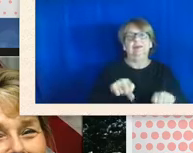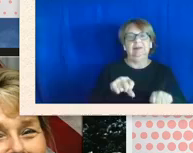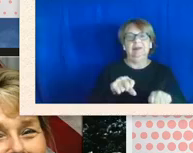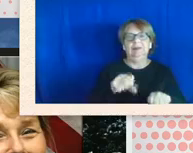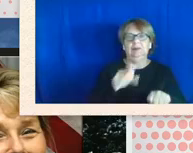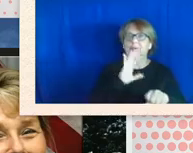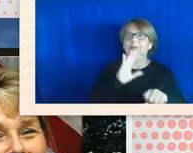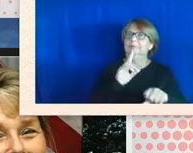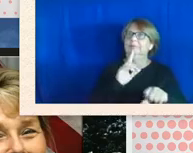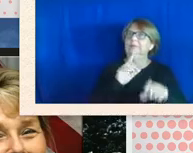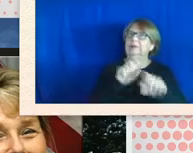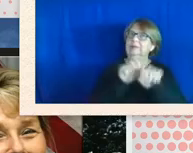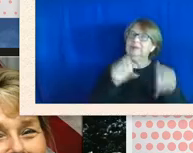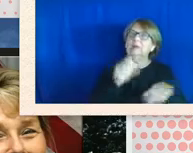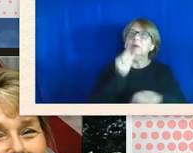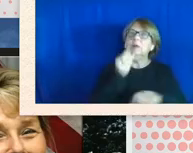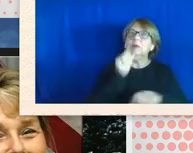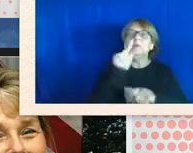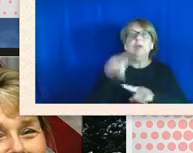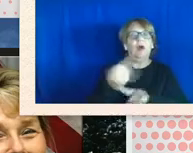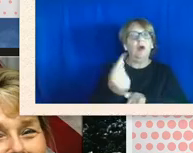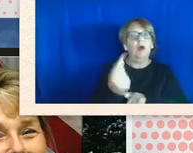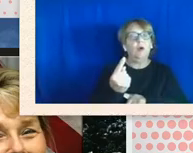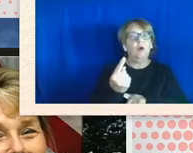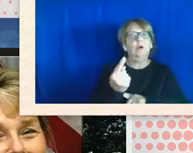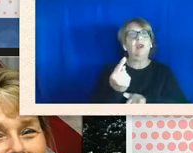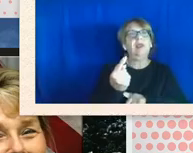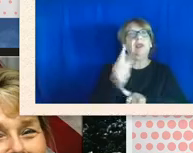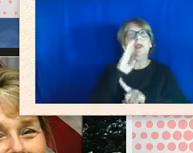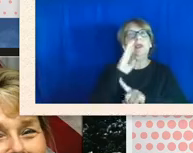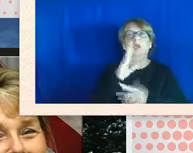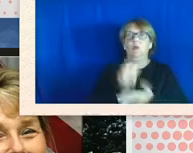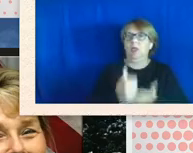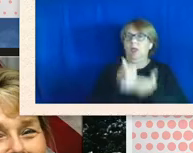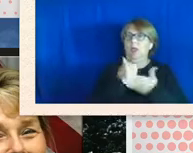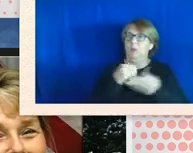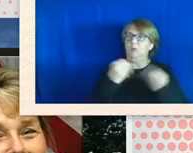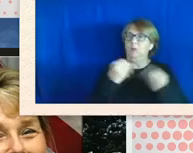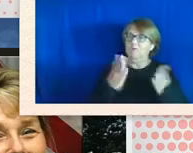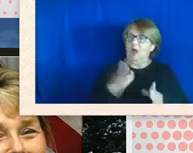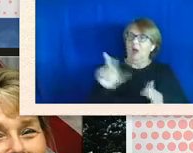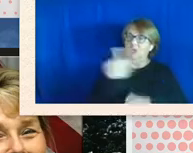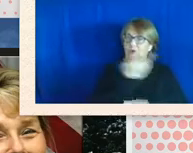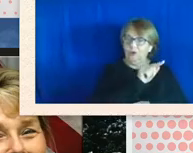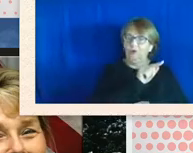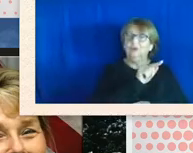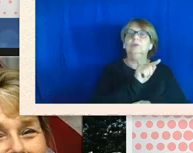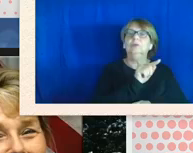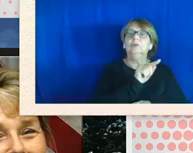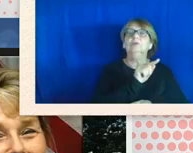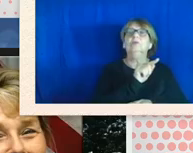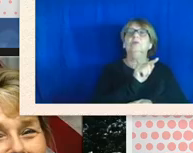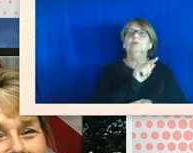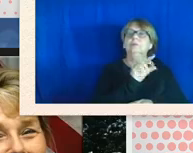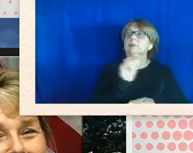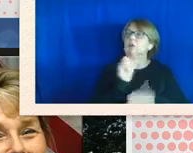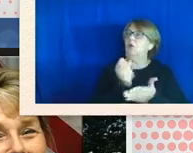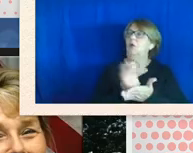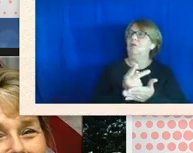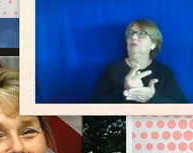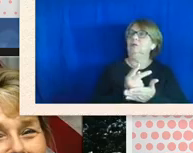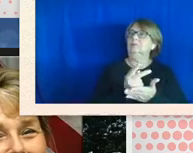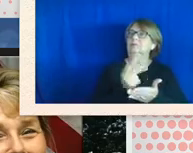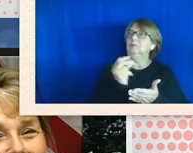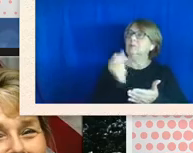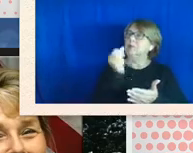only will help providers in and authorizations immediately for services